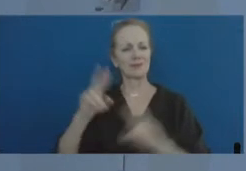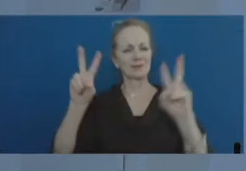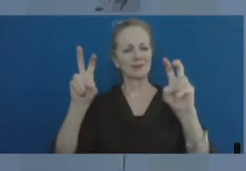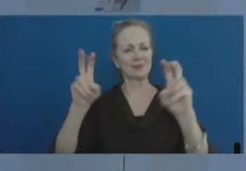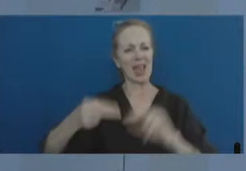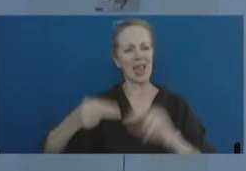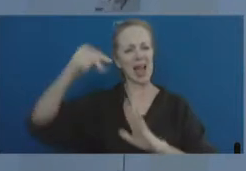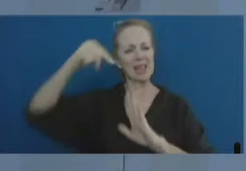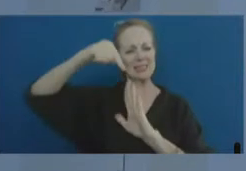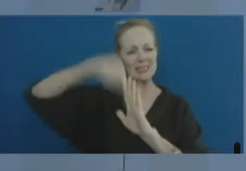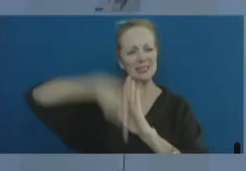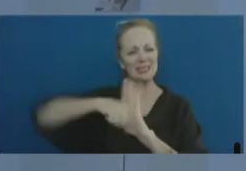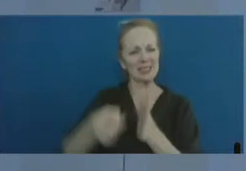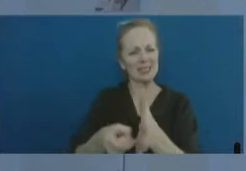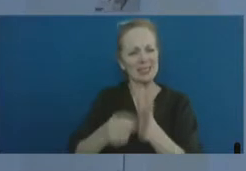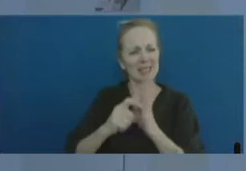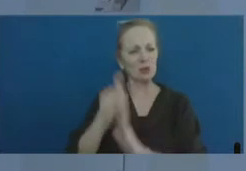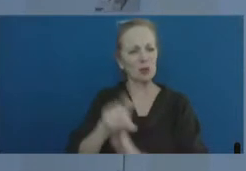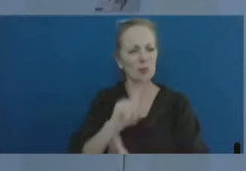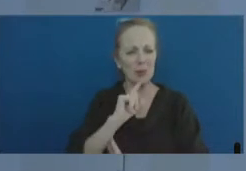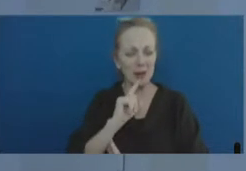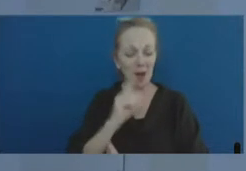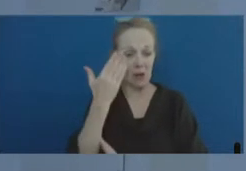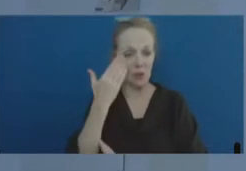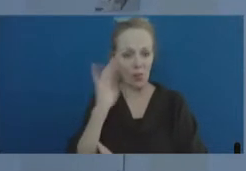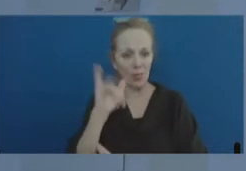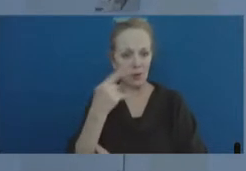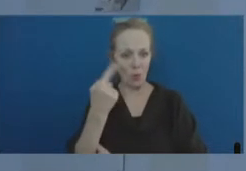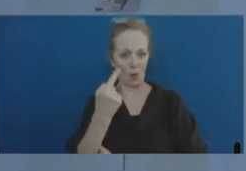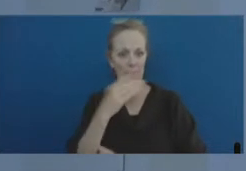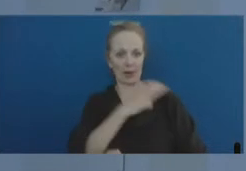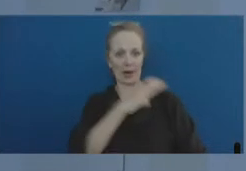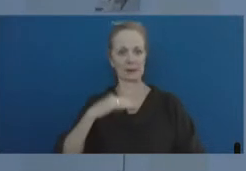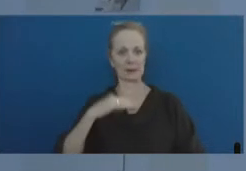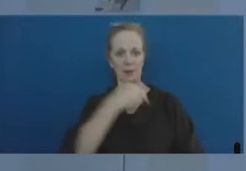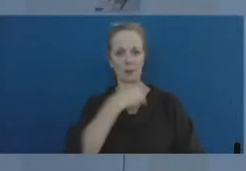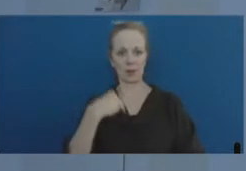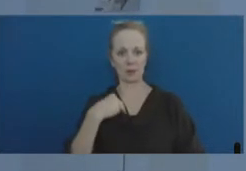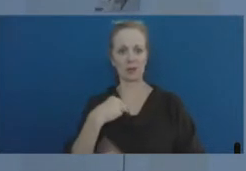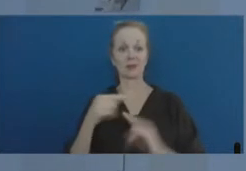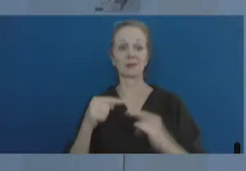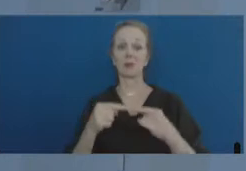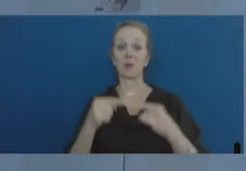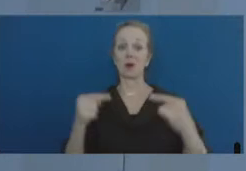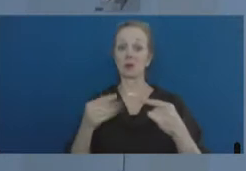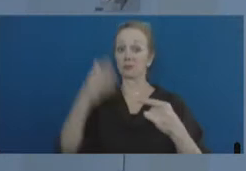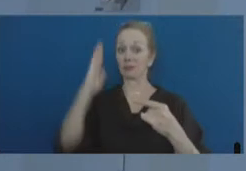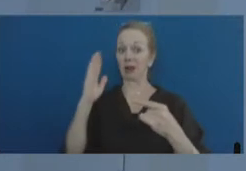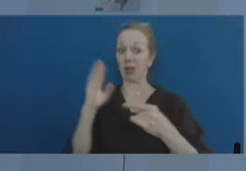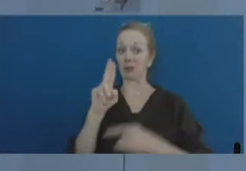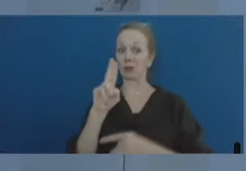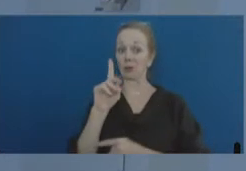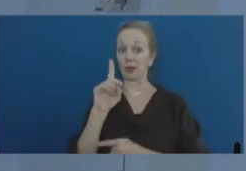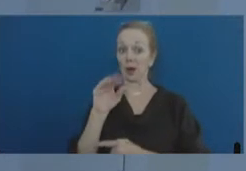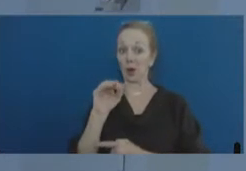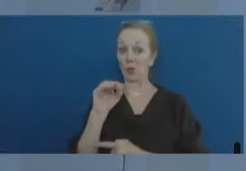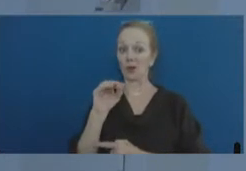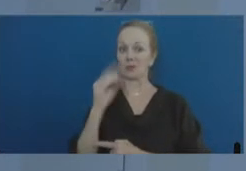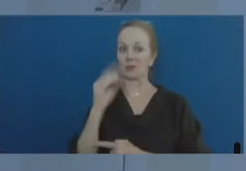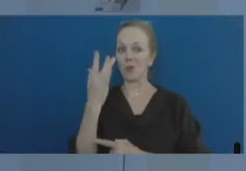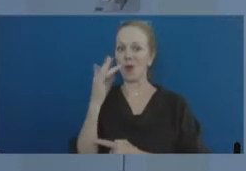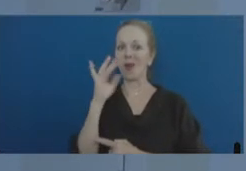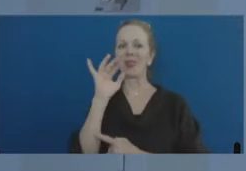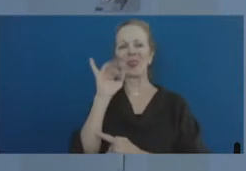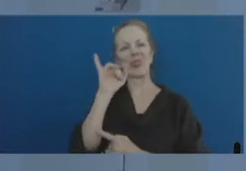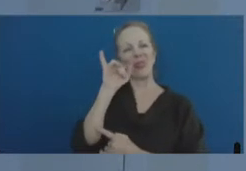be. And I know that as one of the council members that was opposed to the UDO, it was for that reason. I think some of